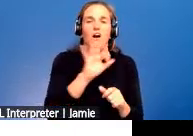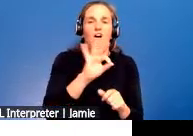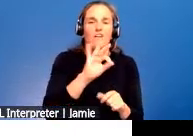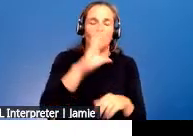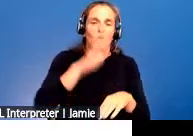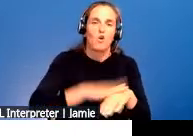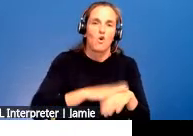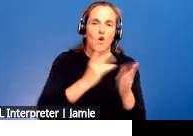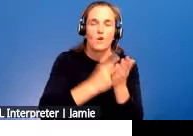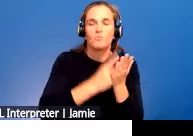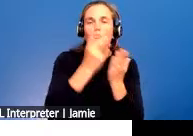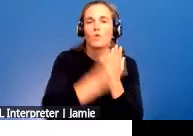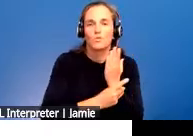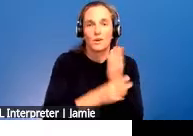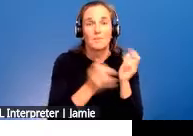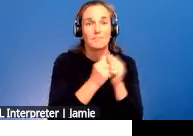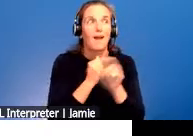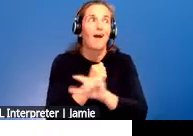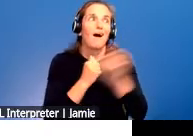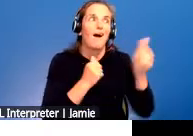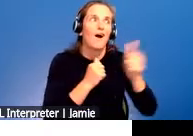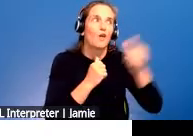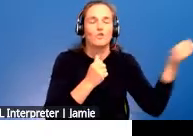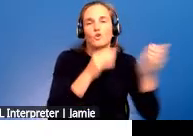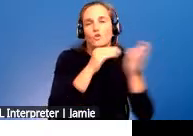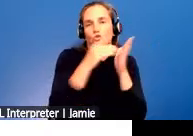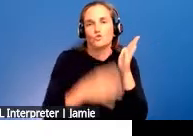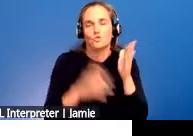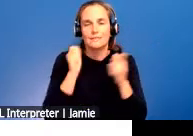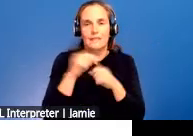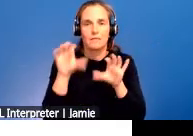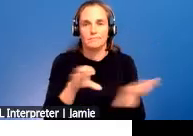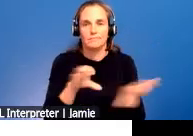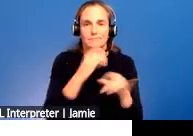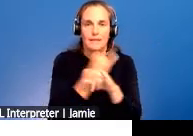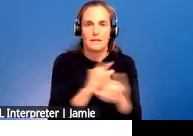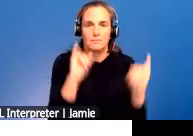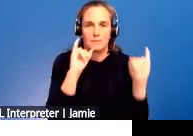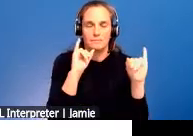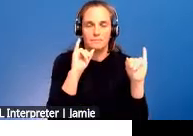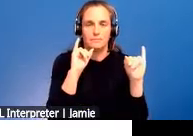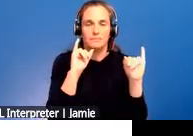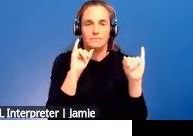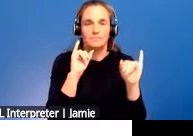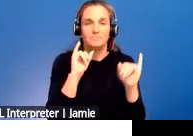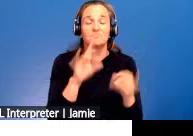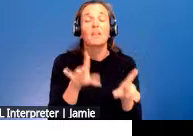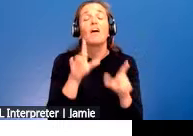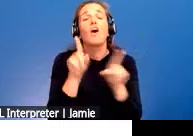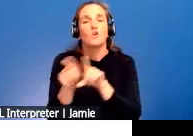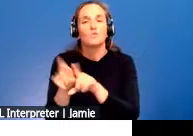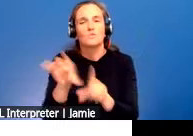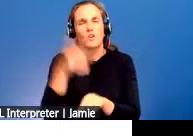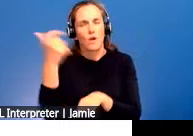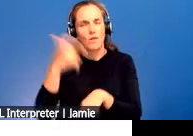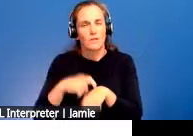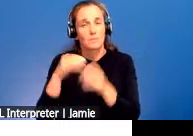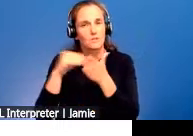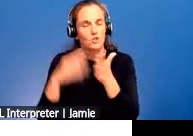independently. We also had examples of times when students were exempted from assignments